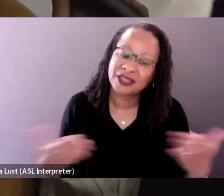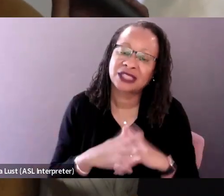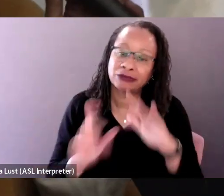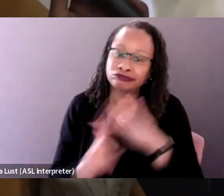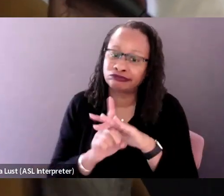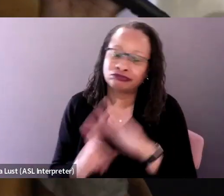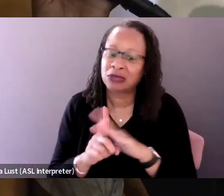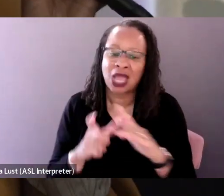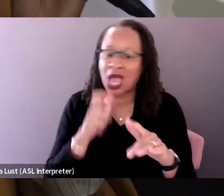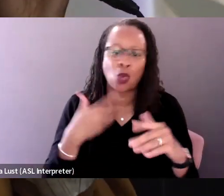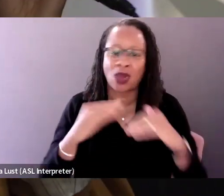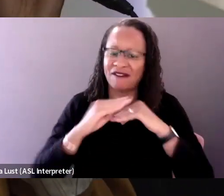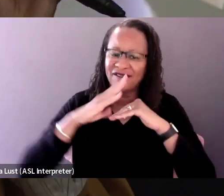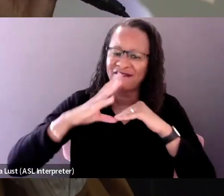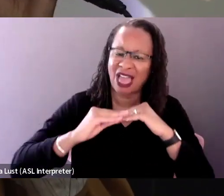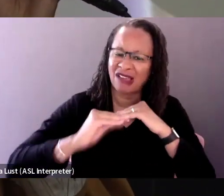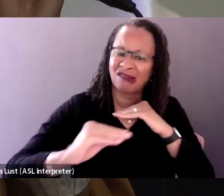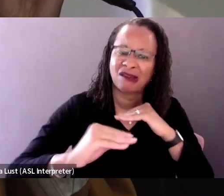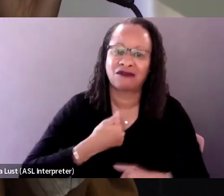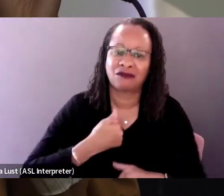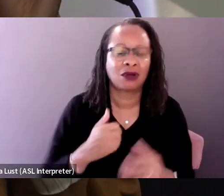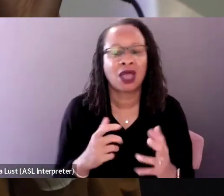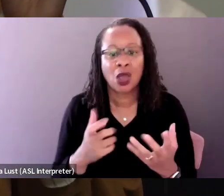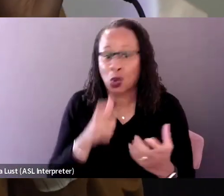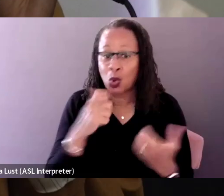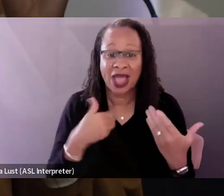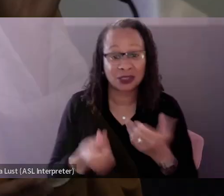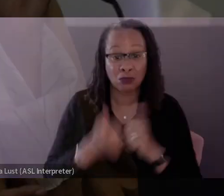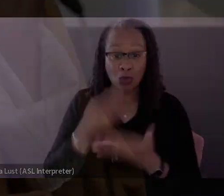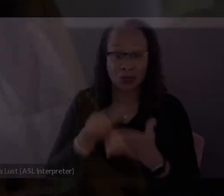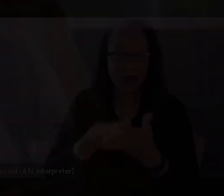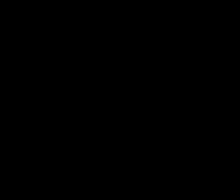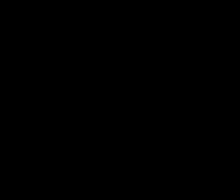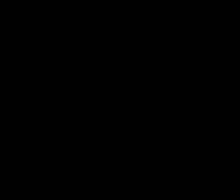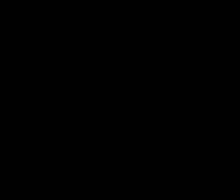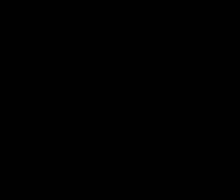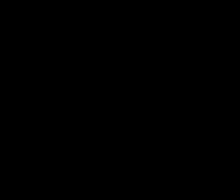flatten myself further. I don't know. Whoever has the highest budget for us to follow our biggest dreams will win out.